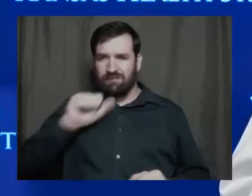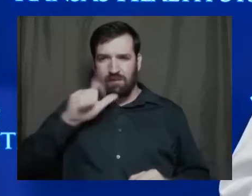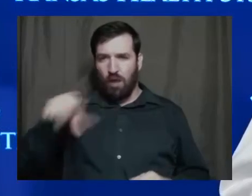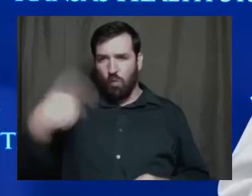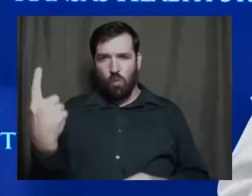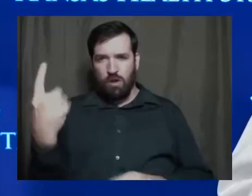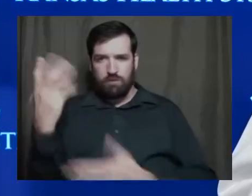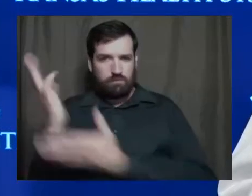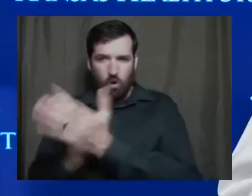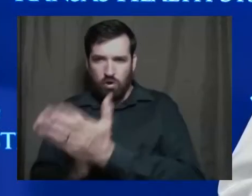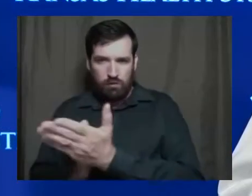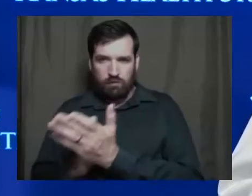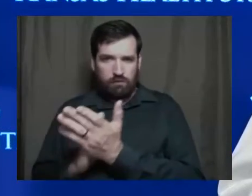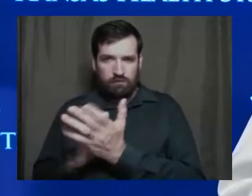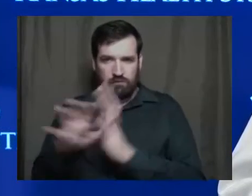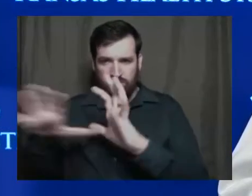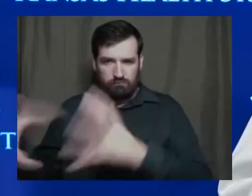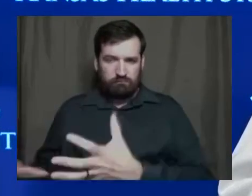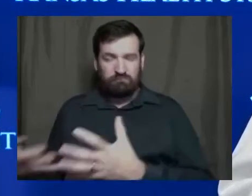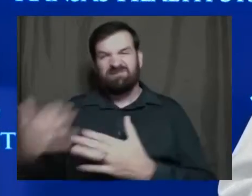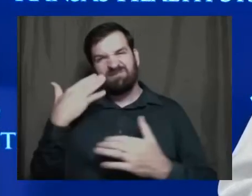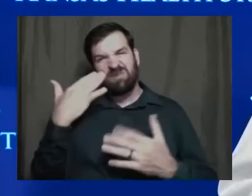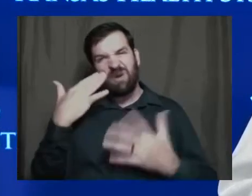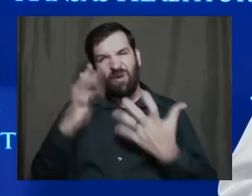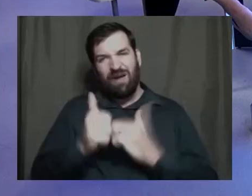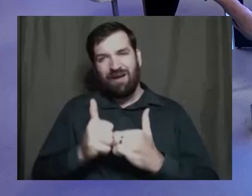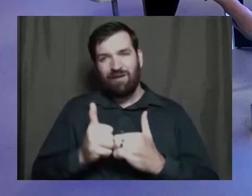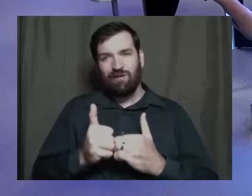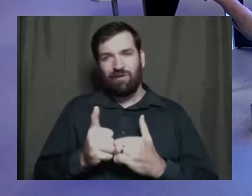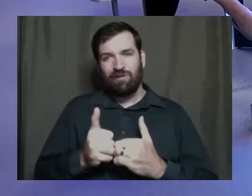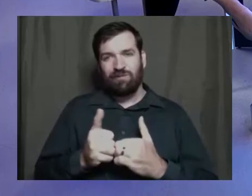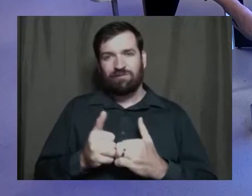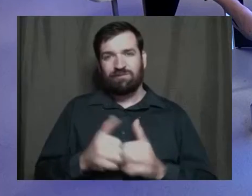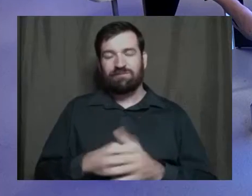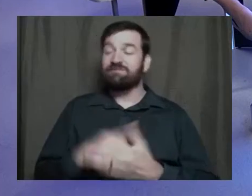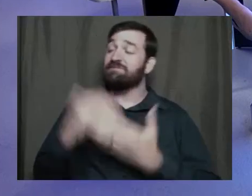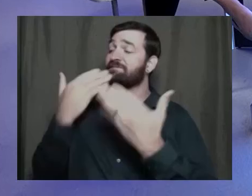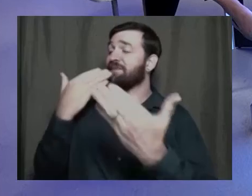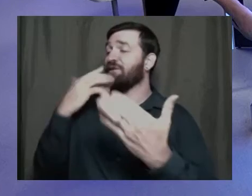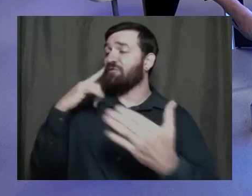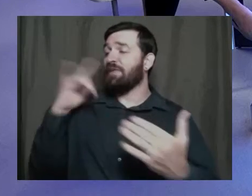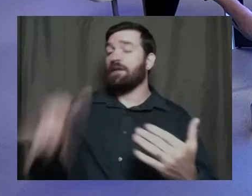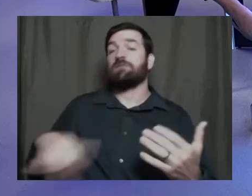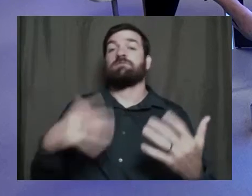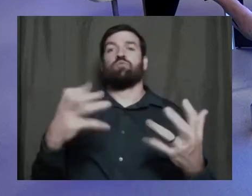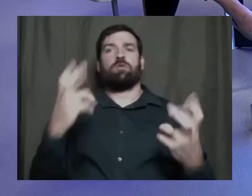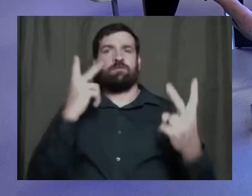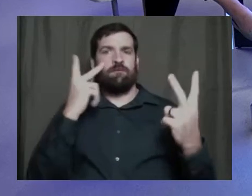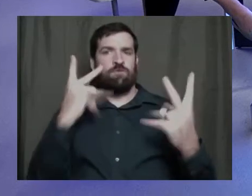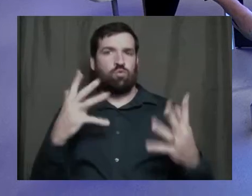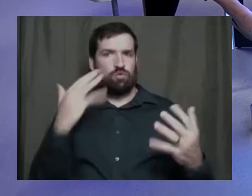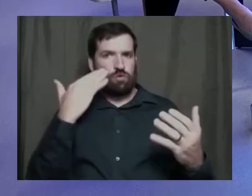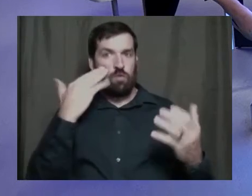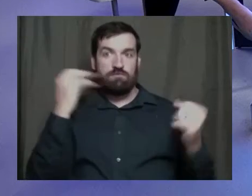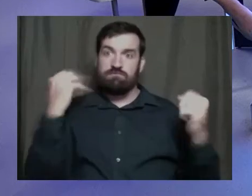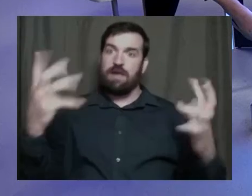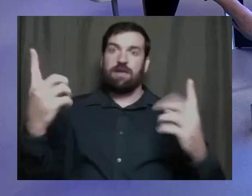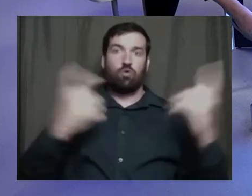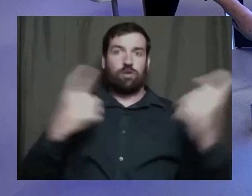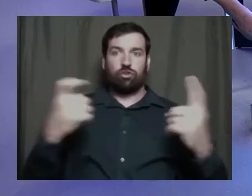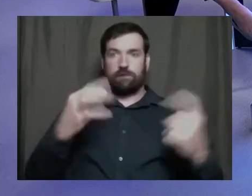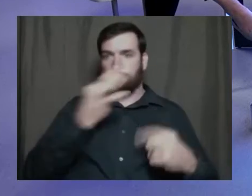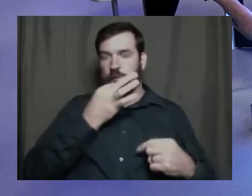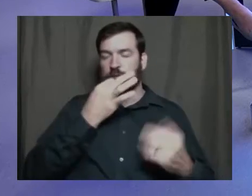all of us. And we know how to do that, Jess. We know how to do it. Thank you for that. Okay, I want our viewers to know I've got a lot of good questions coming in. We're going to be talking about